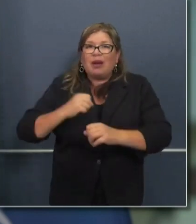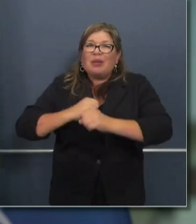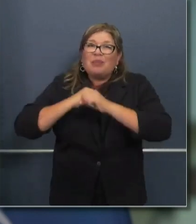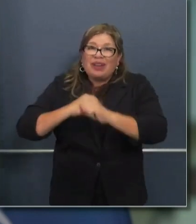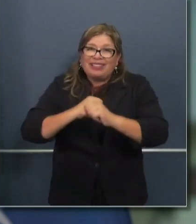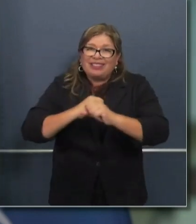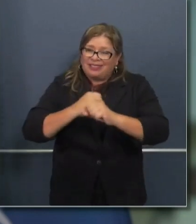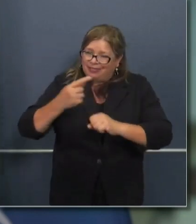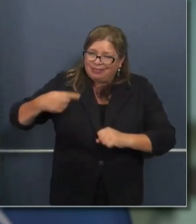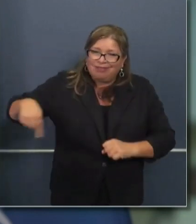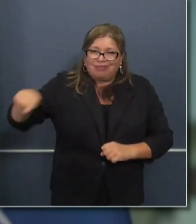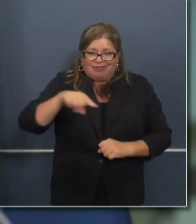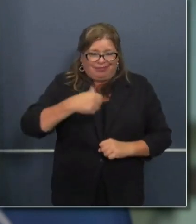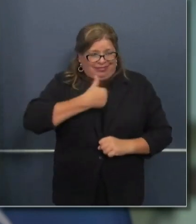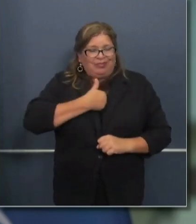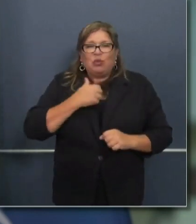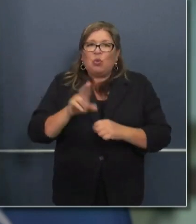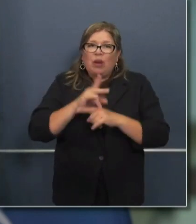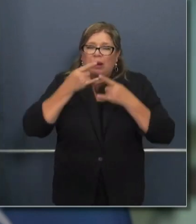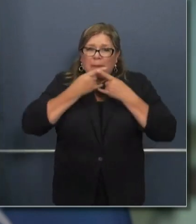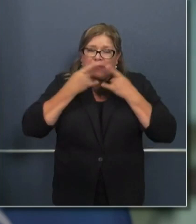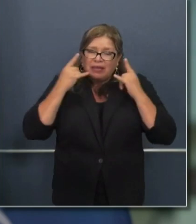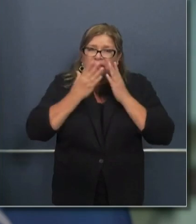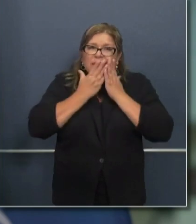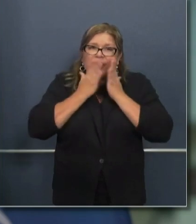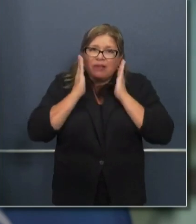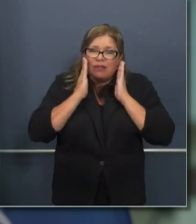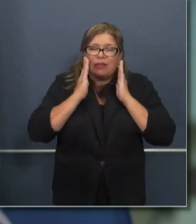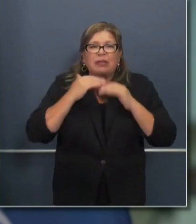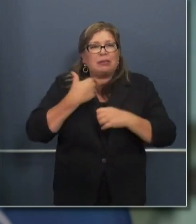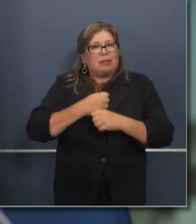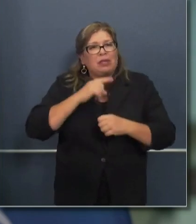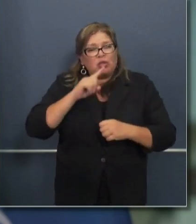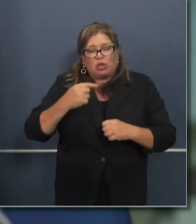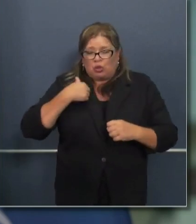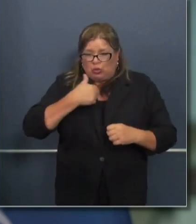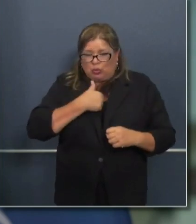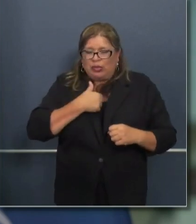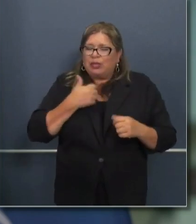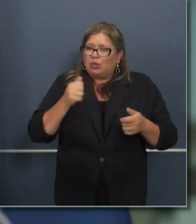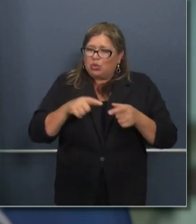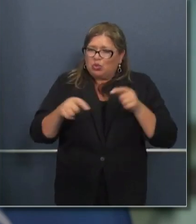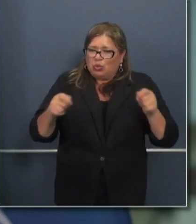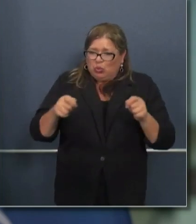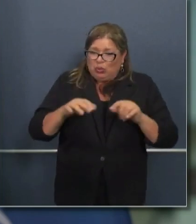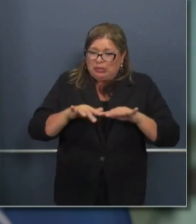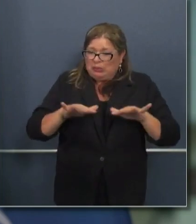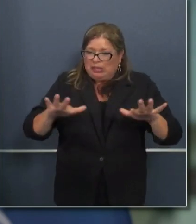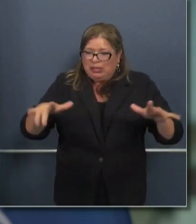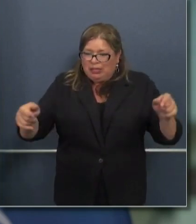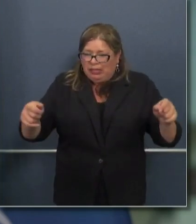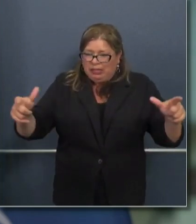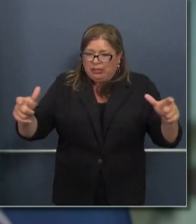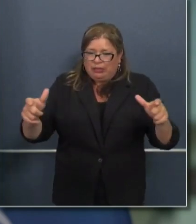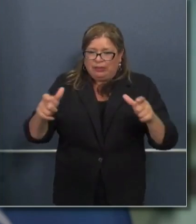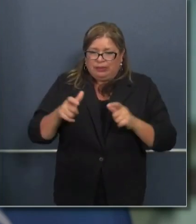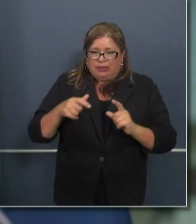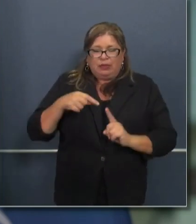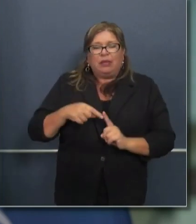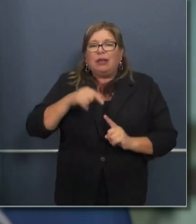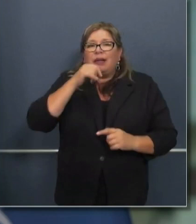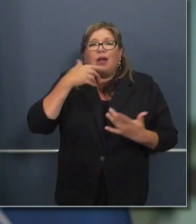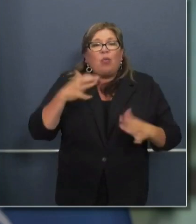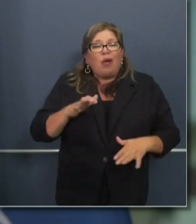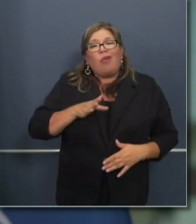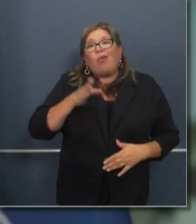these face coverings and to make sure that we mitigate the spread, again, through this, what we call non-pharmaceutical